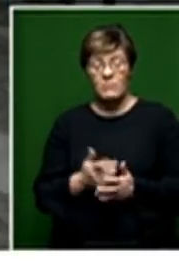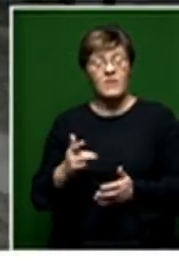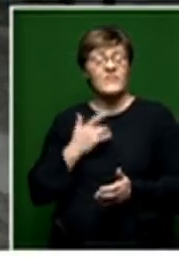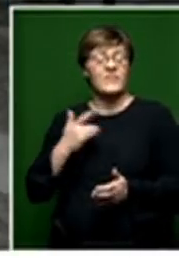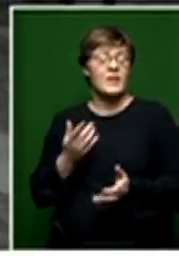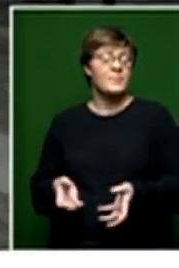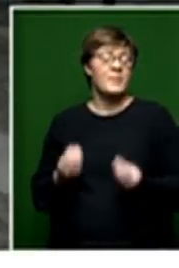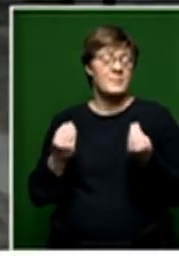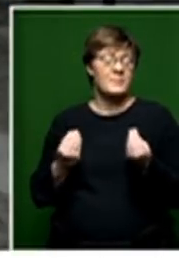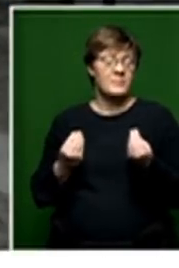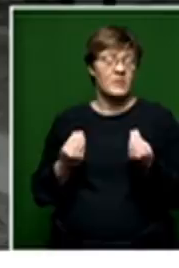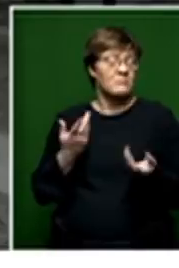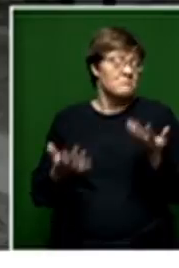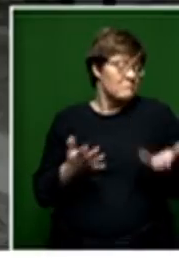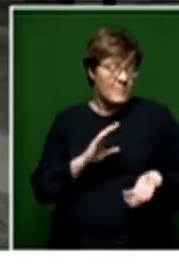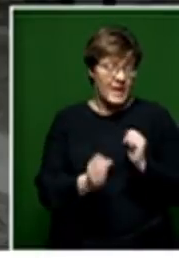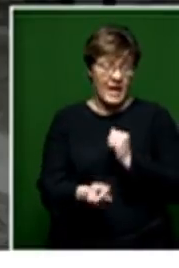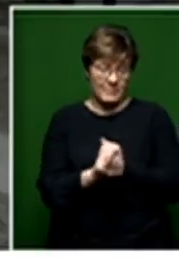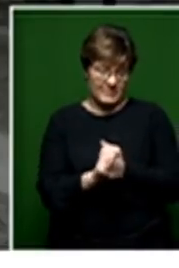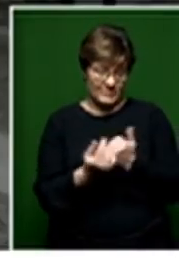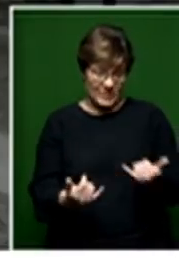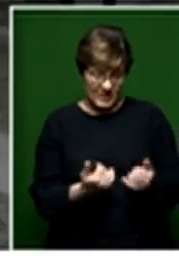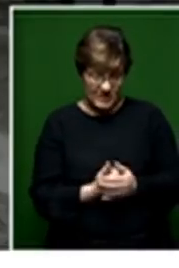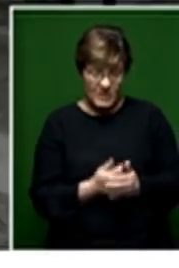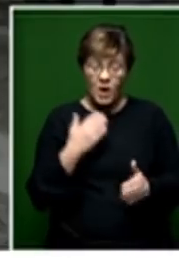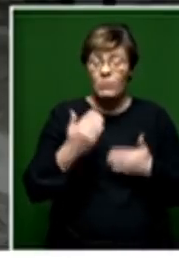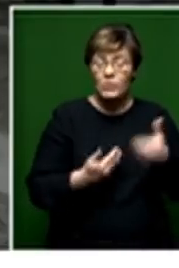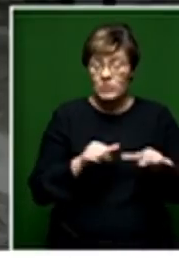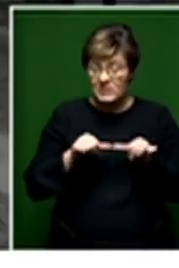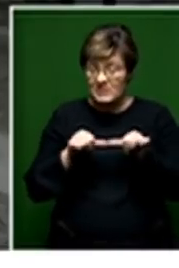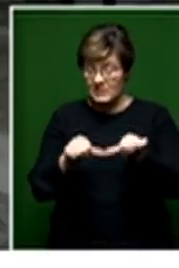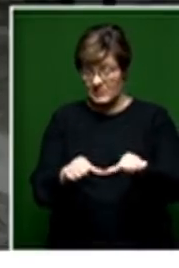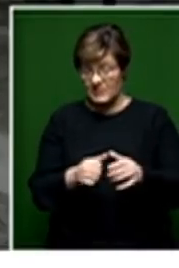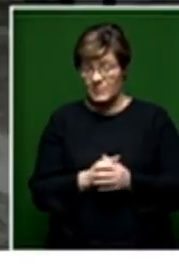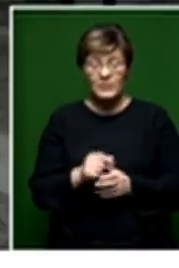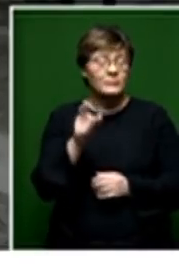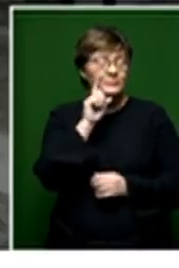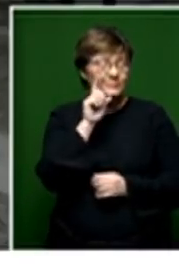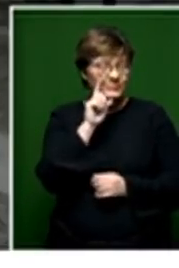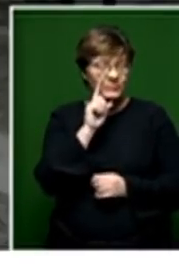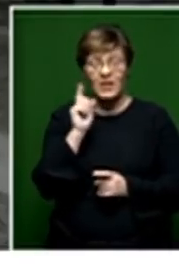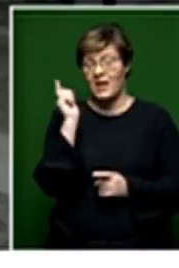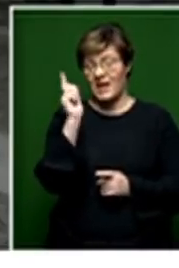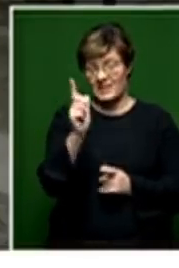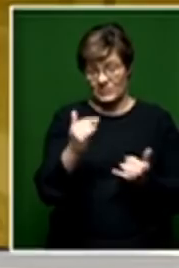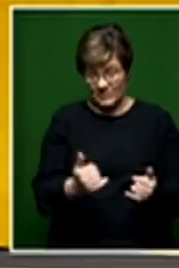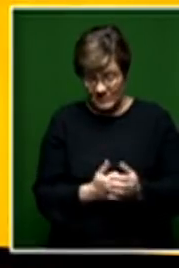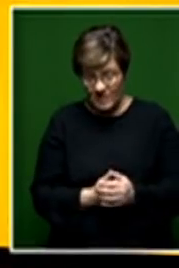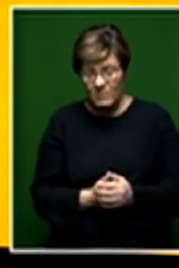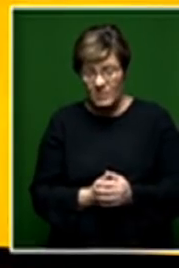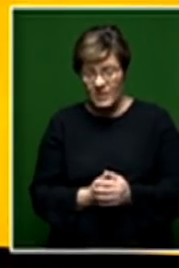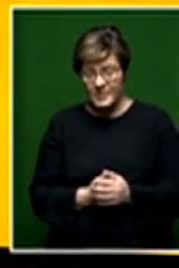sense of what is likely to happen today and how the process is going to unfold. But we'll check back in with you later on in the